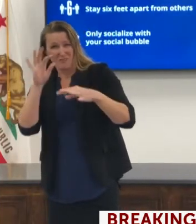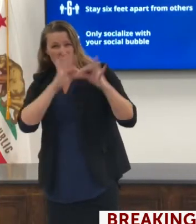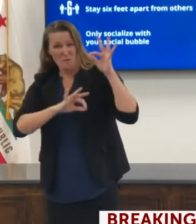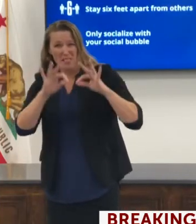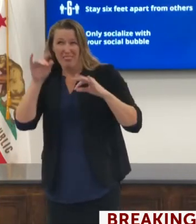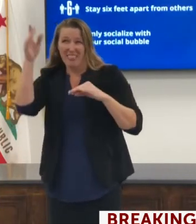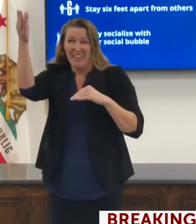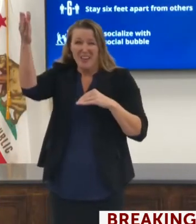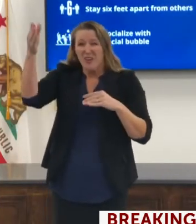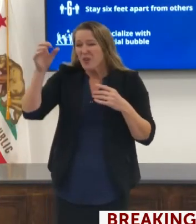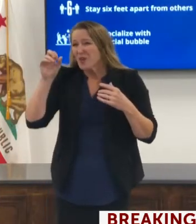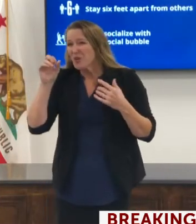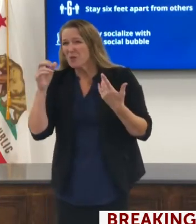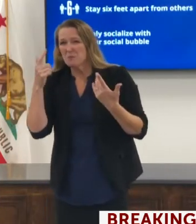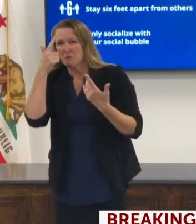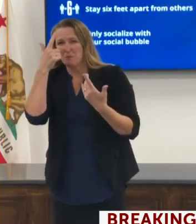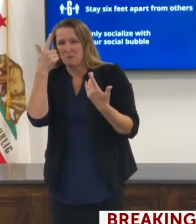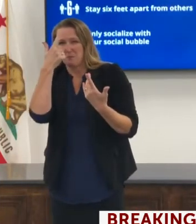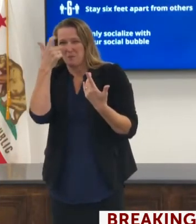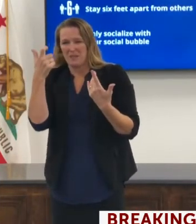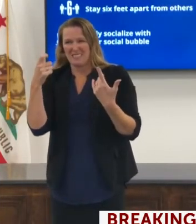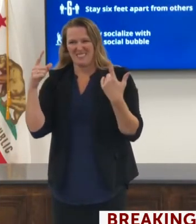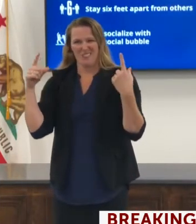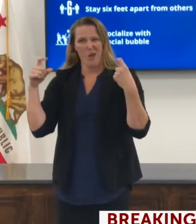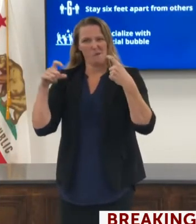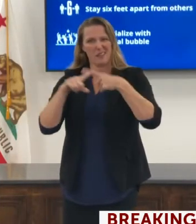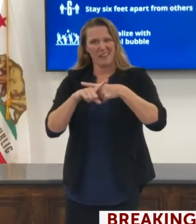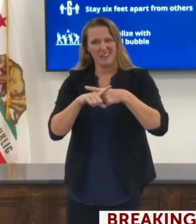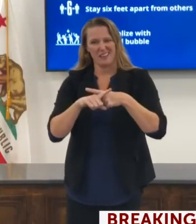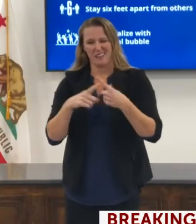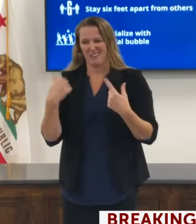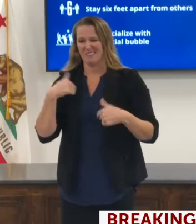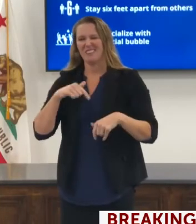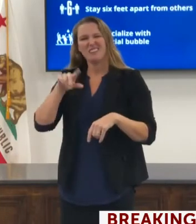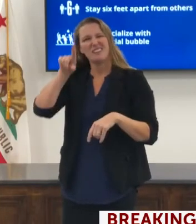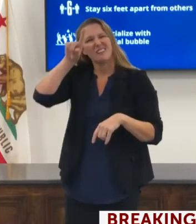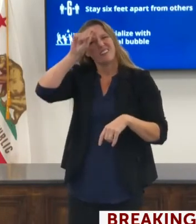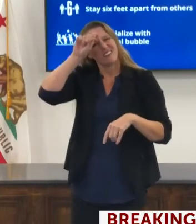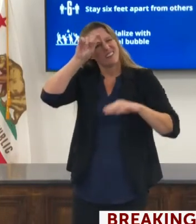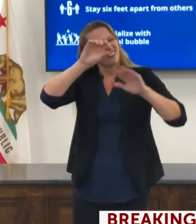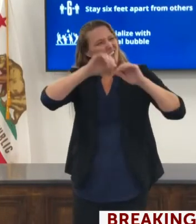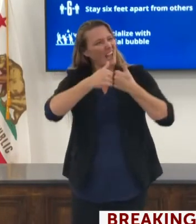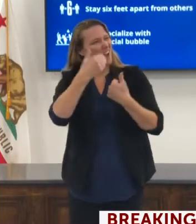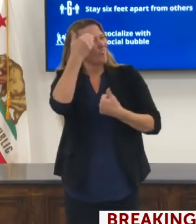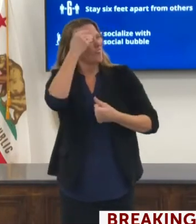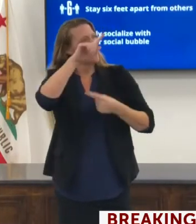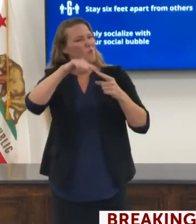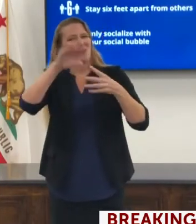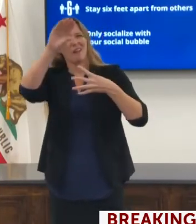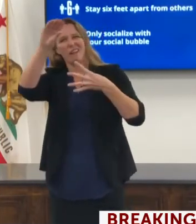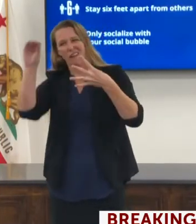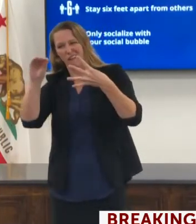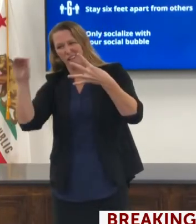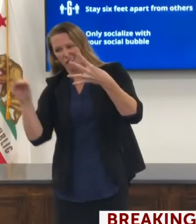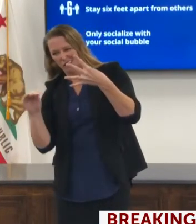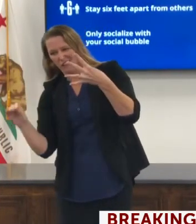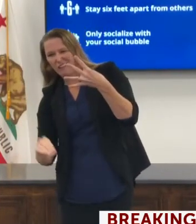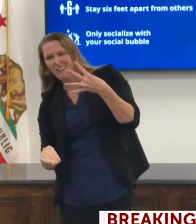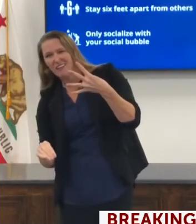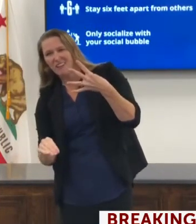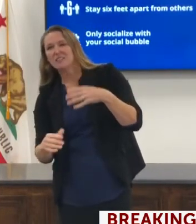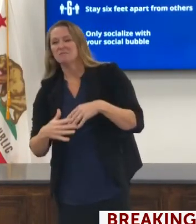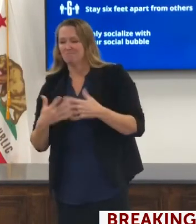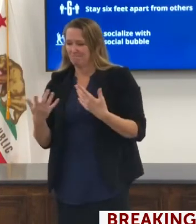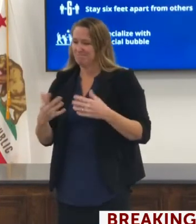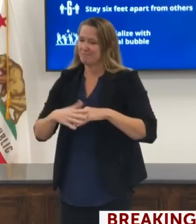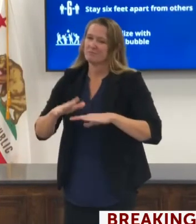sounds like. So is that something that people have a ability to check out how the county's doing in that area? Yeah, so right now the health equity